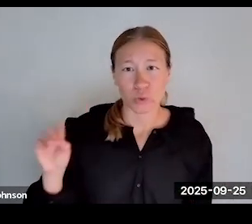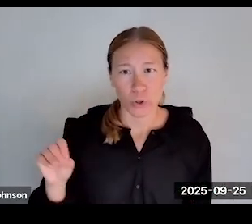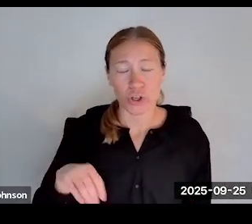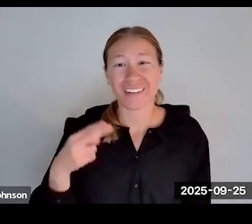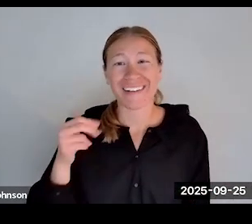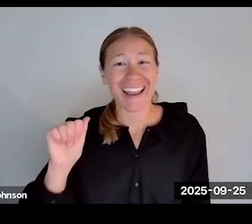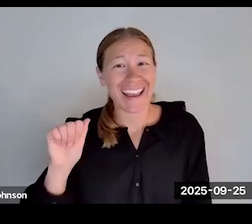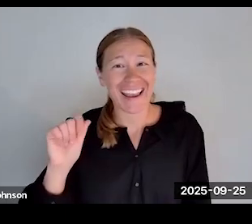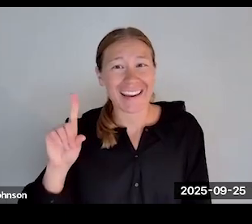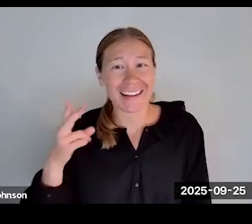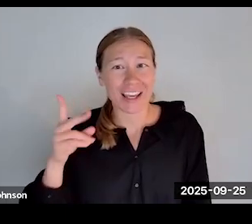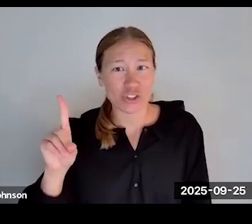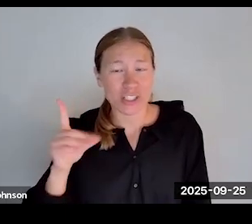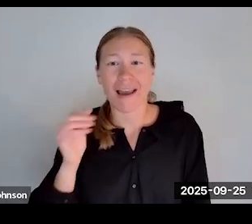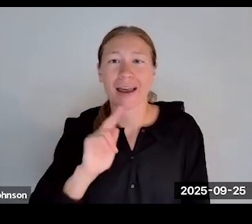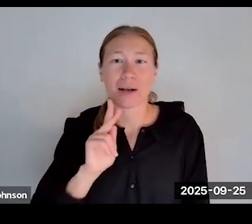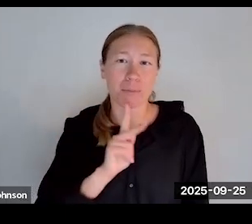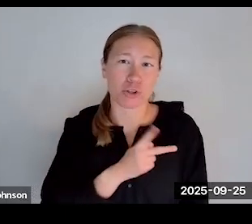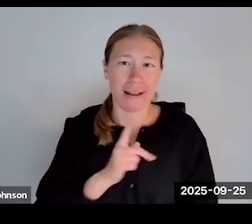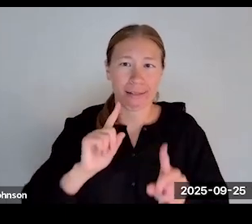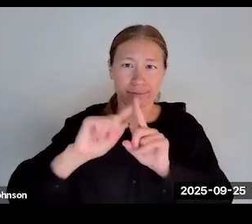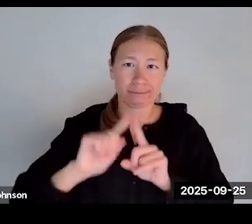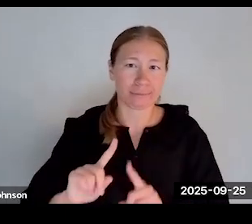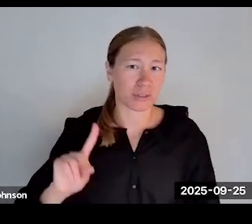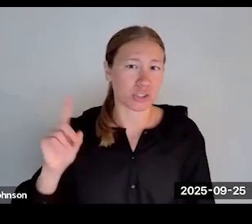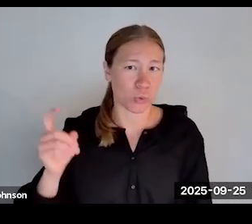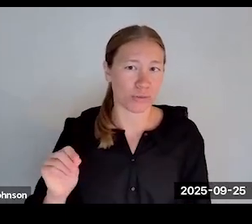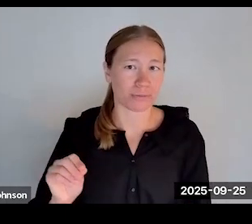ADHD, and personality disorders.